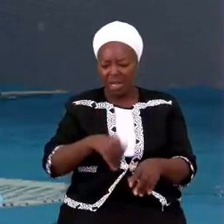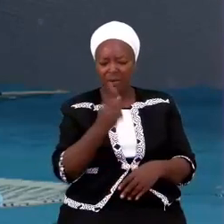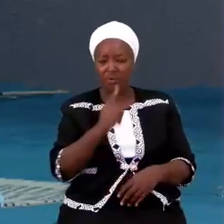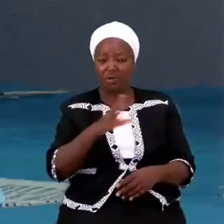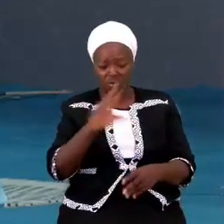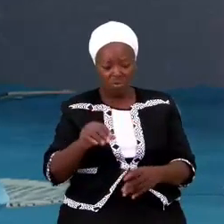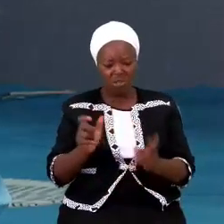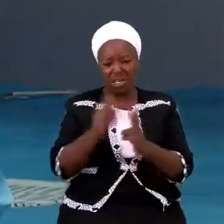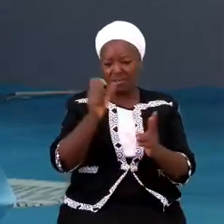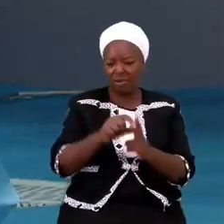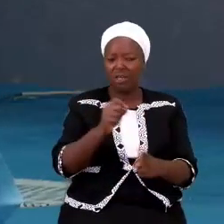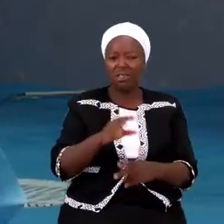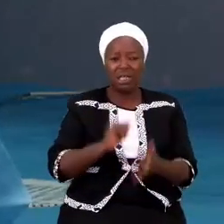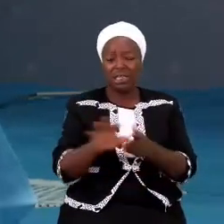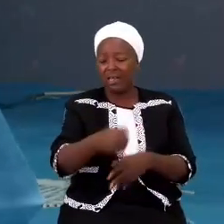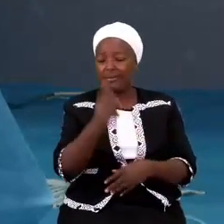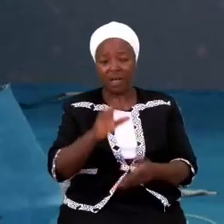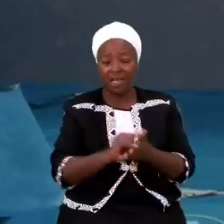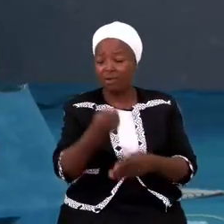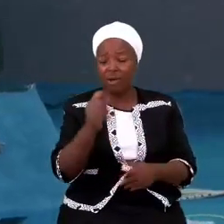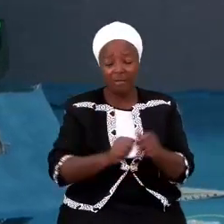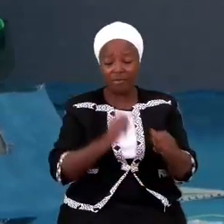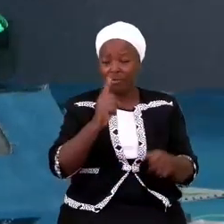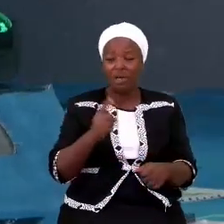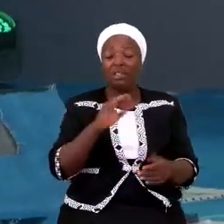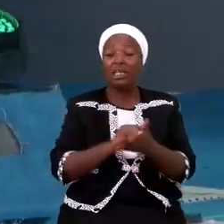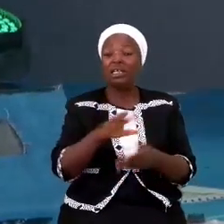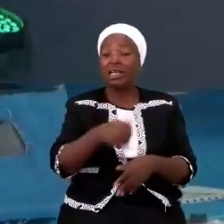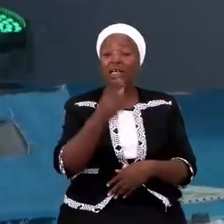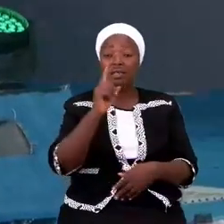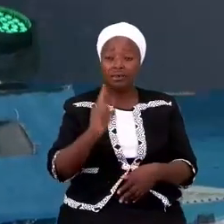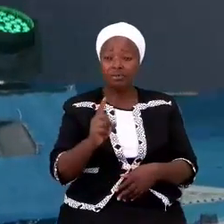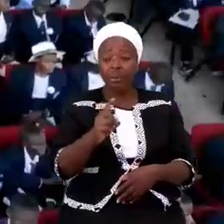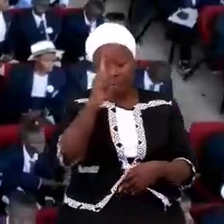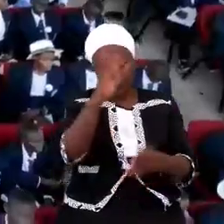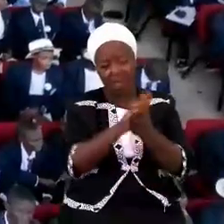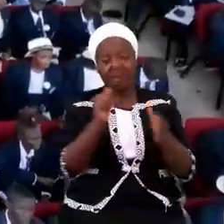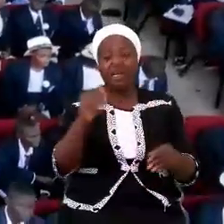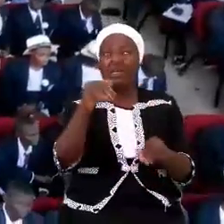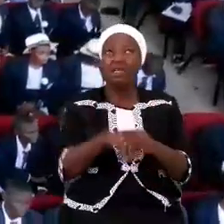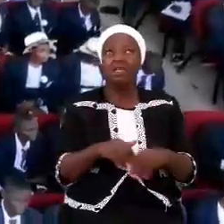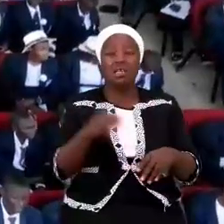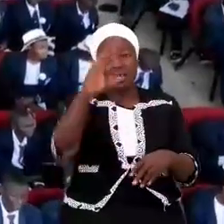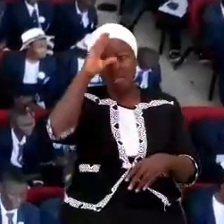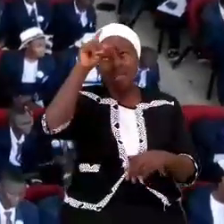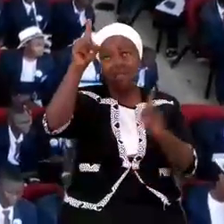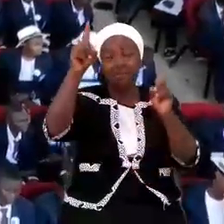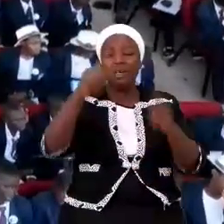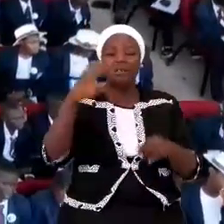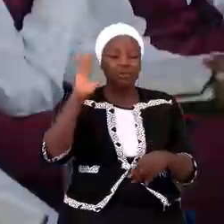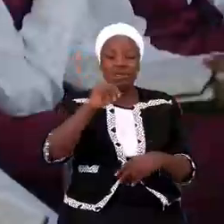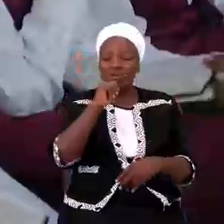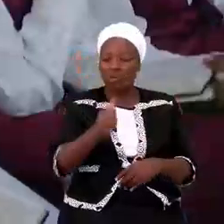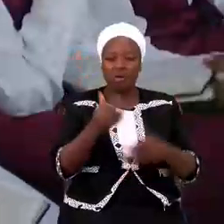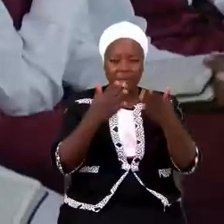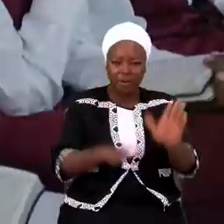believeth in him should not perish. I will not perish. You will not perish in Jesus'